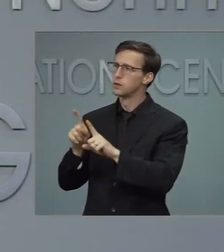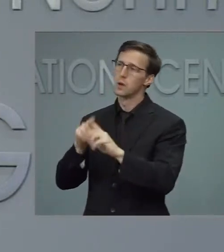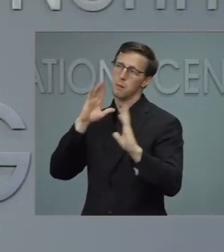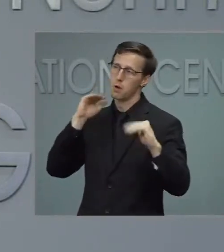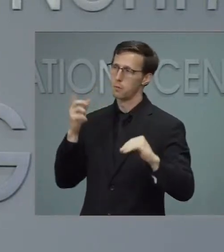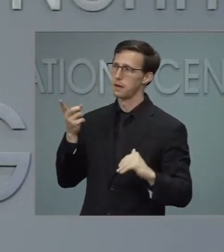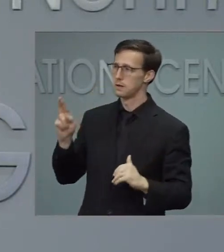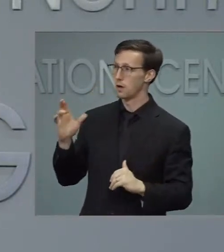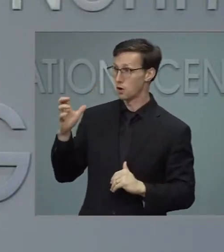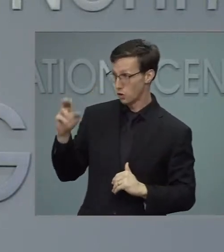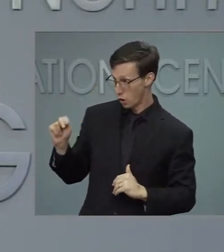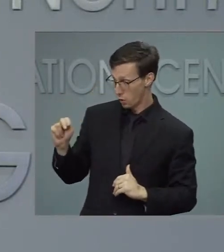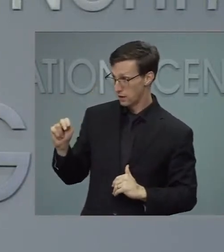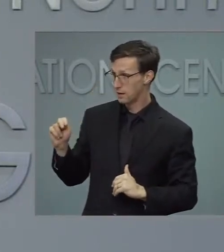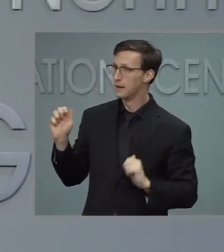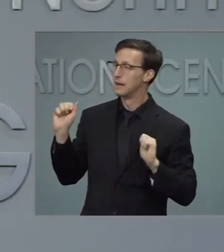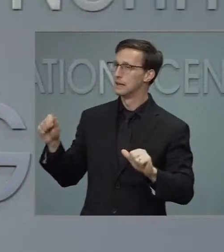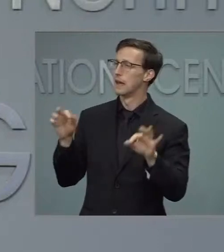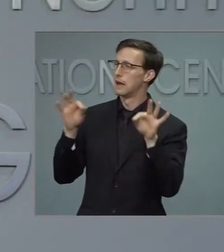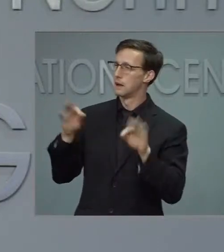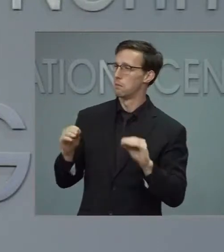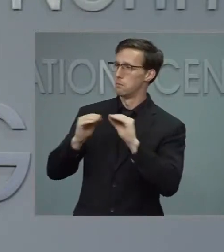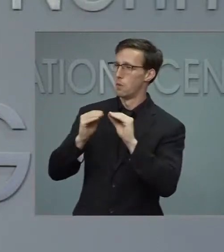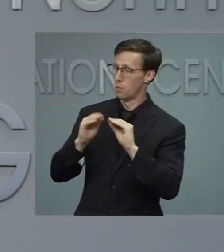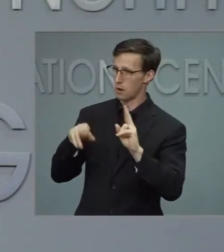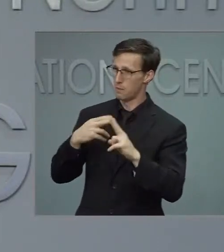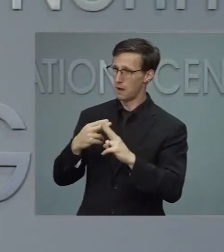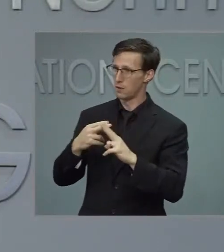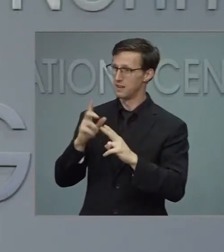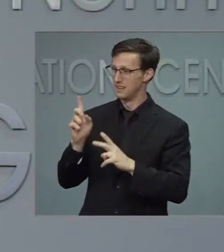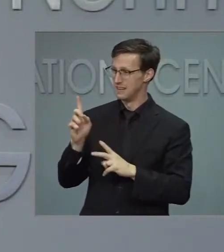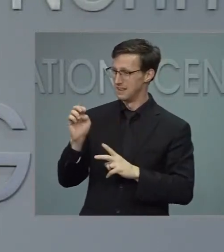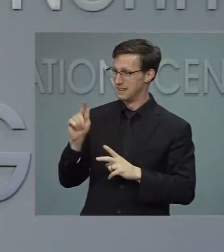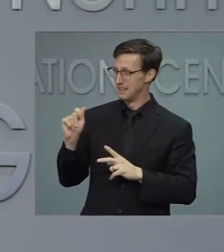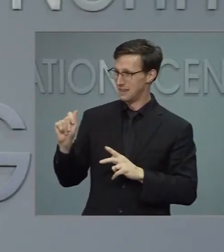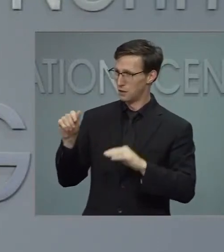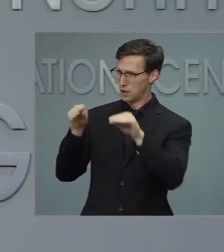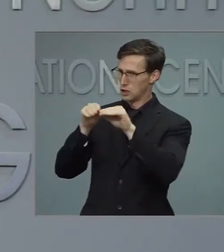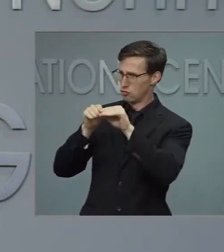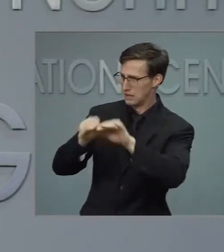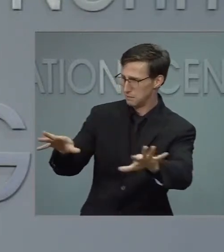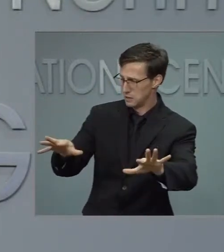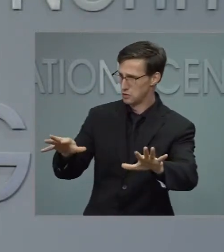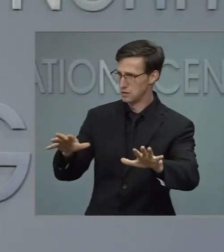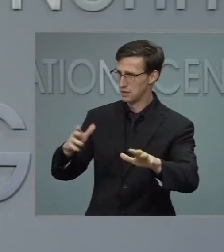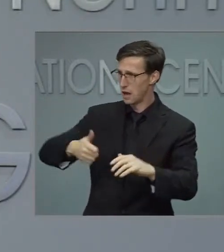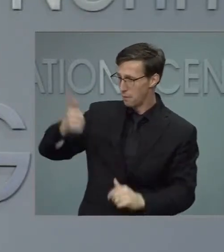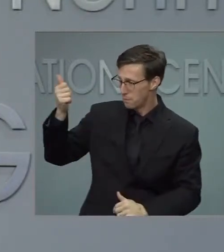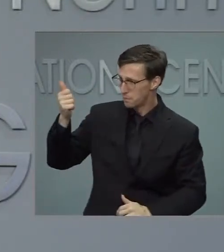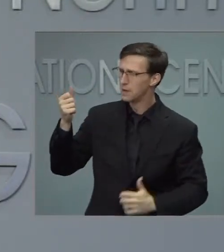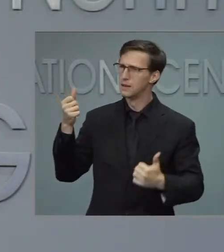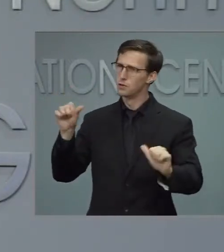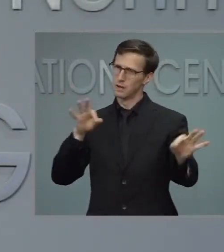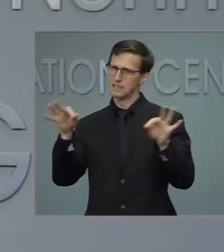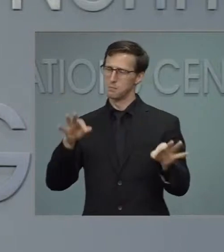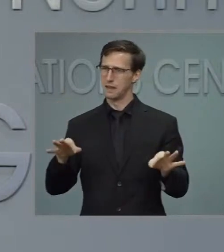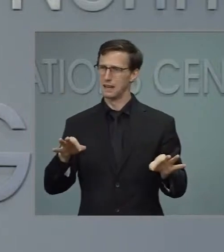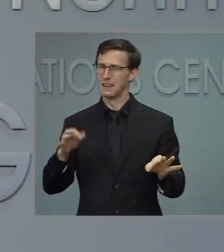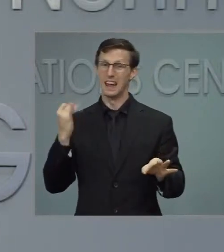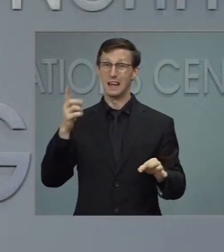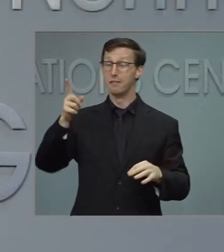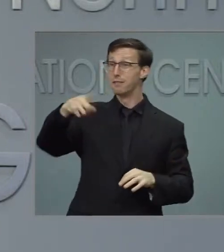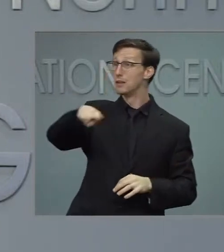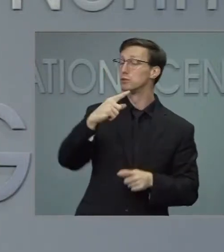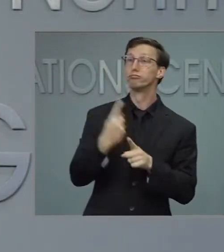talk in a little bit more detail about the transmissibility of the Delta variant and trying to explain to people who aren't scientists, what does it